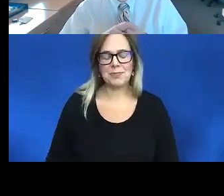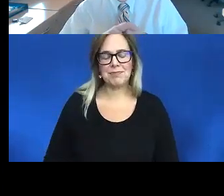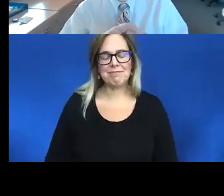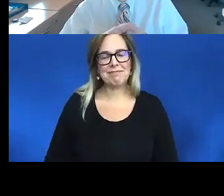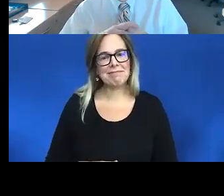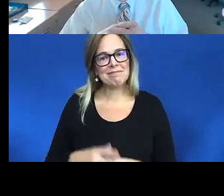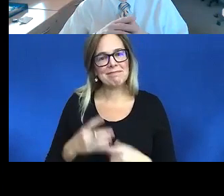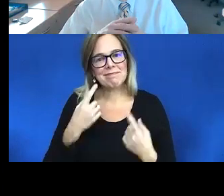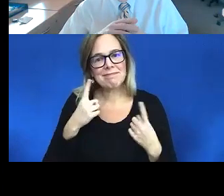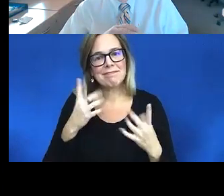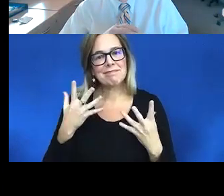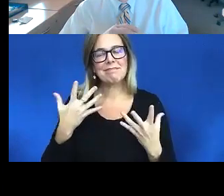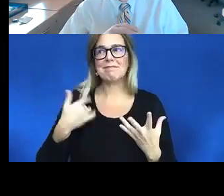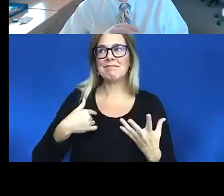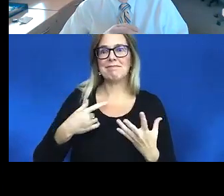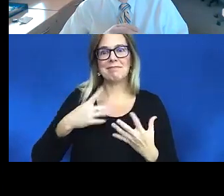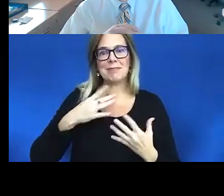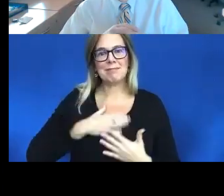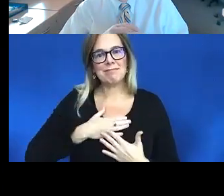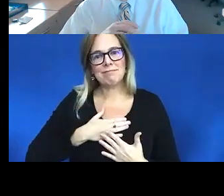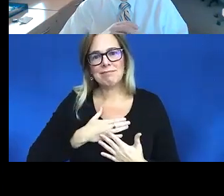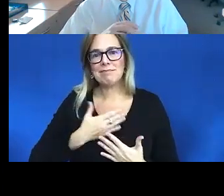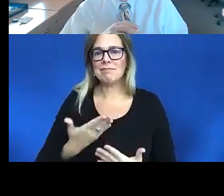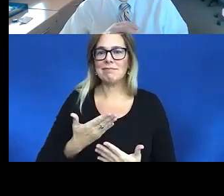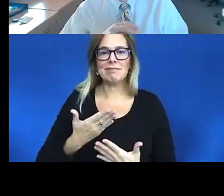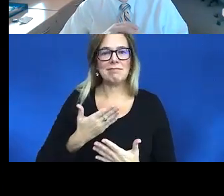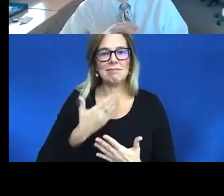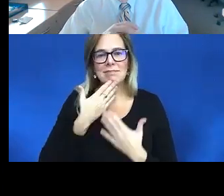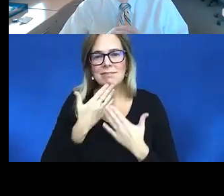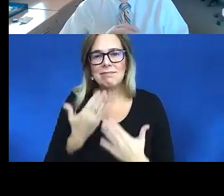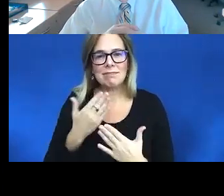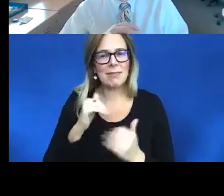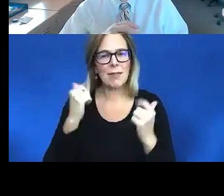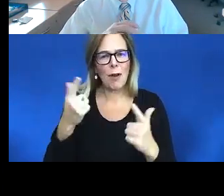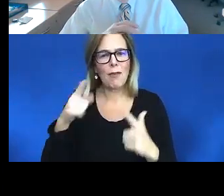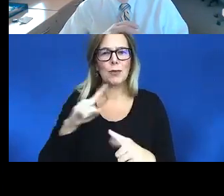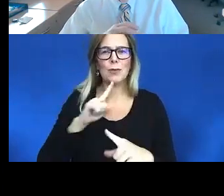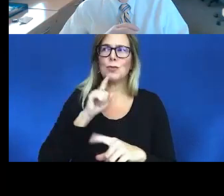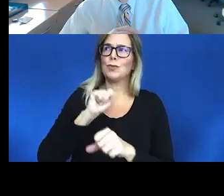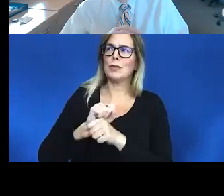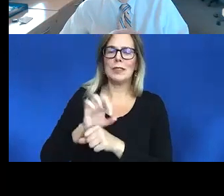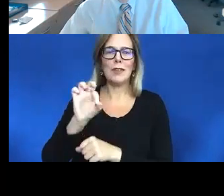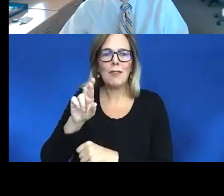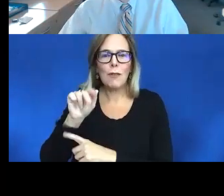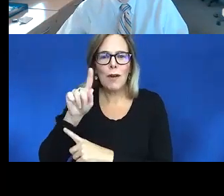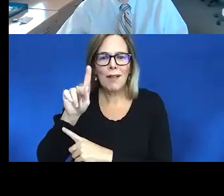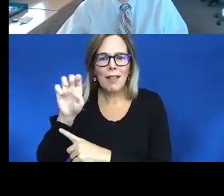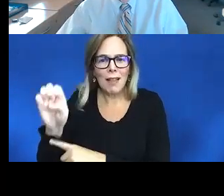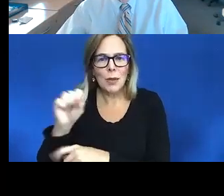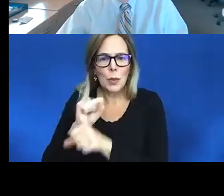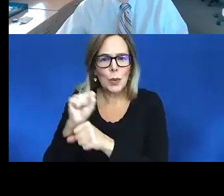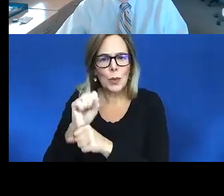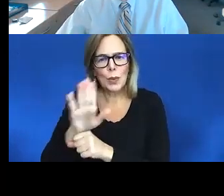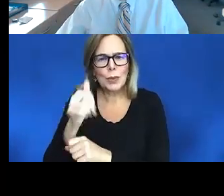and appreciation for everyone on the front lines, in support services, and in all areas of the organization for your daily commitment and